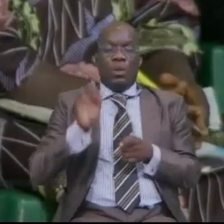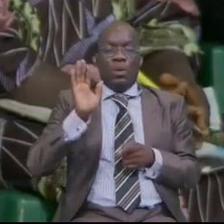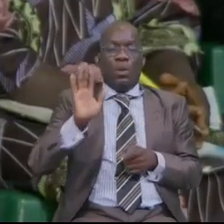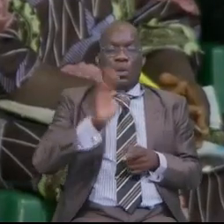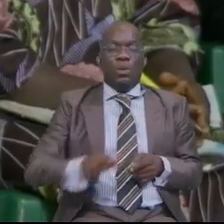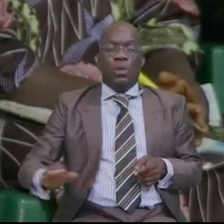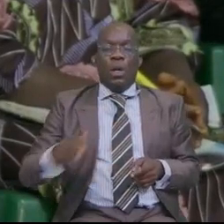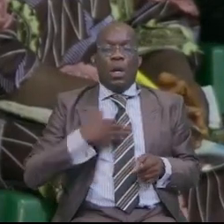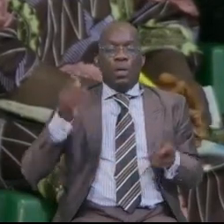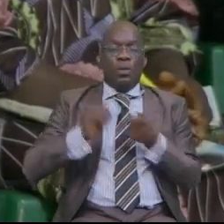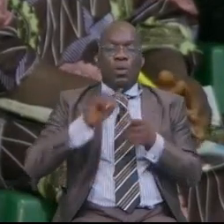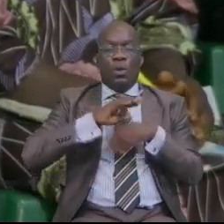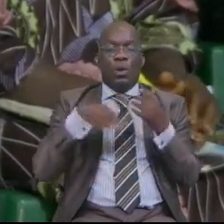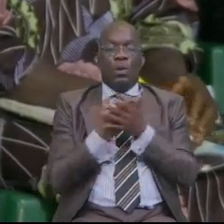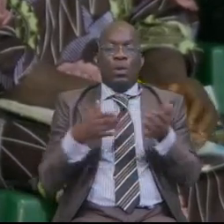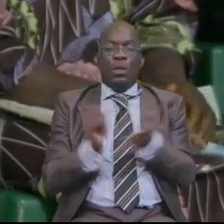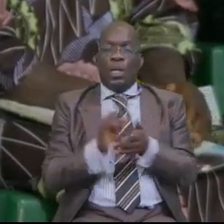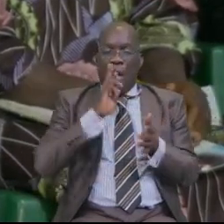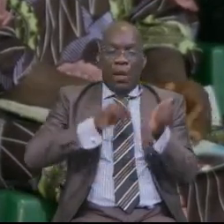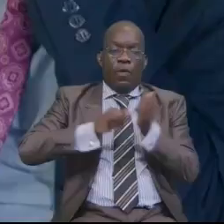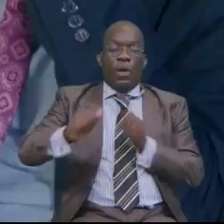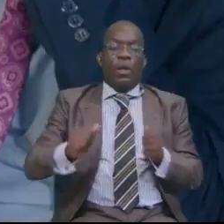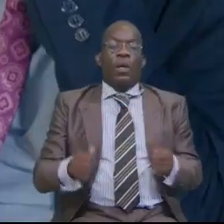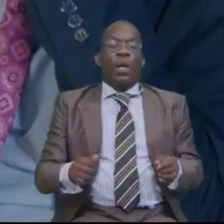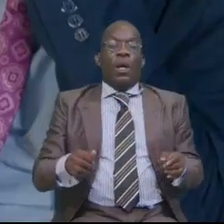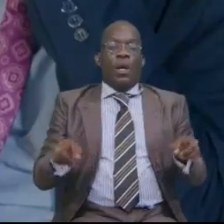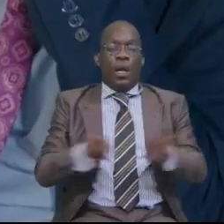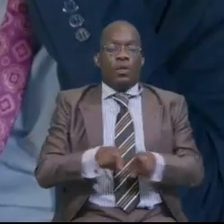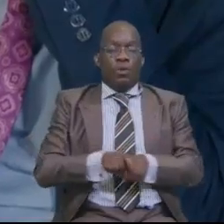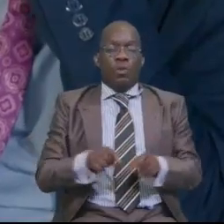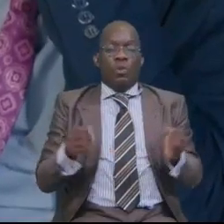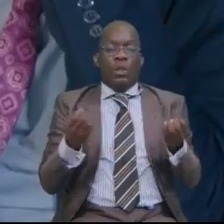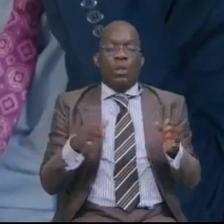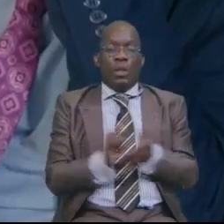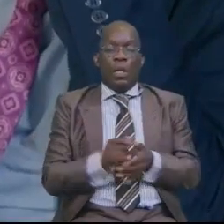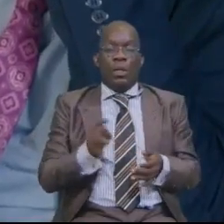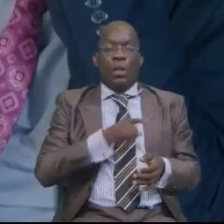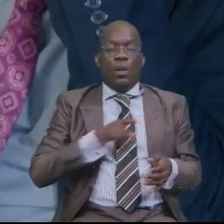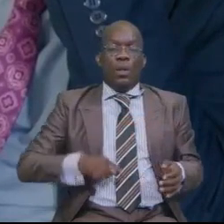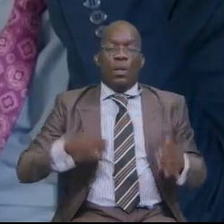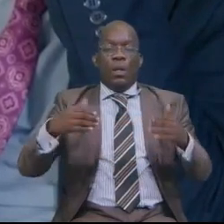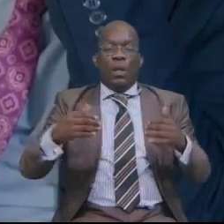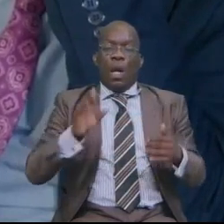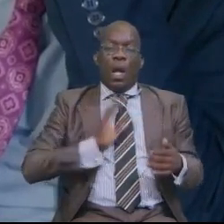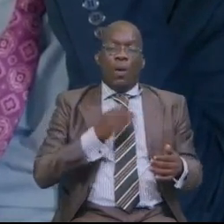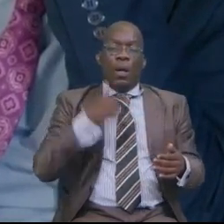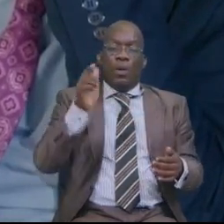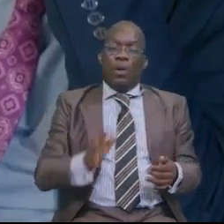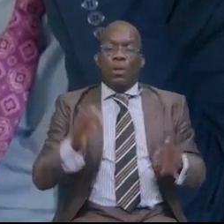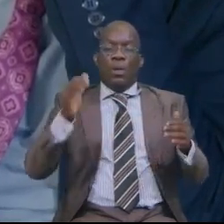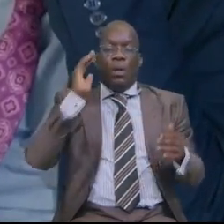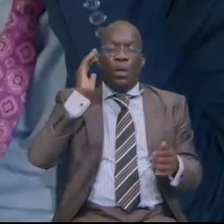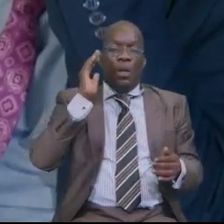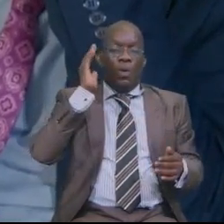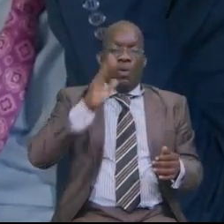all that are far off, even as many as the Lord our God shall call. Verse 40, and with many other words did